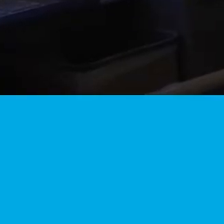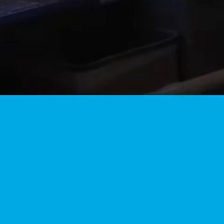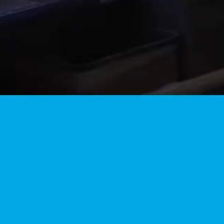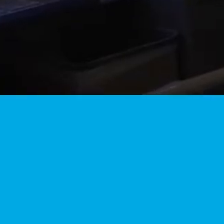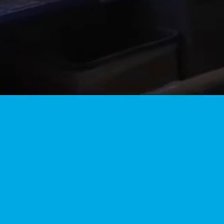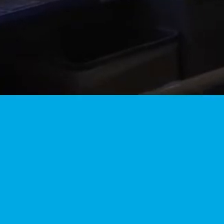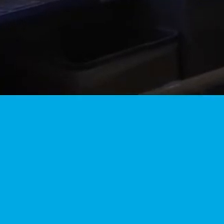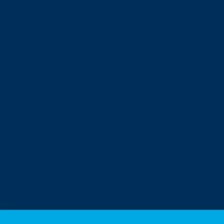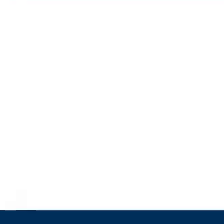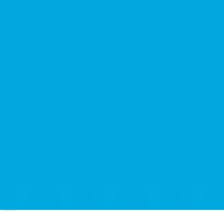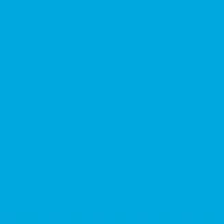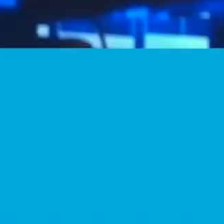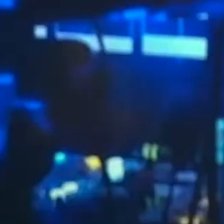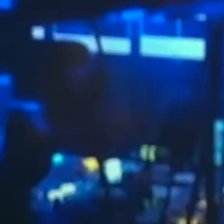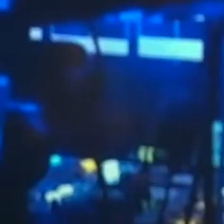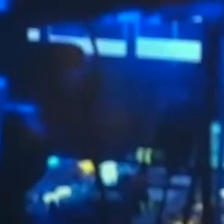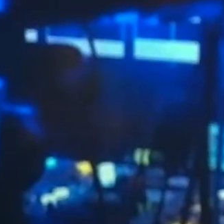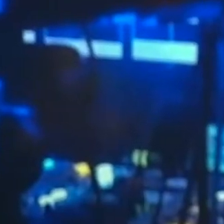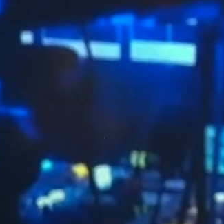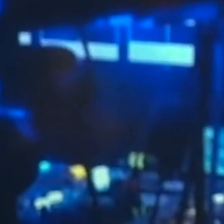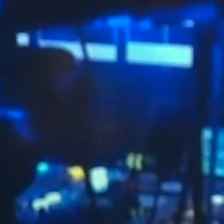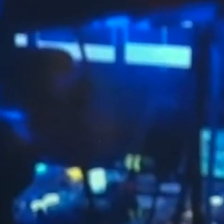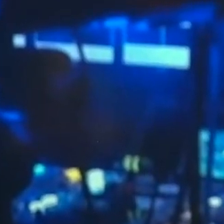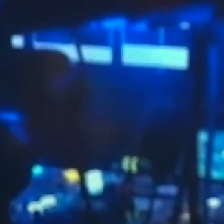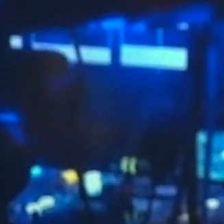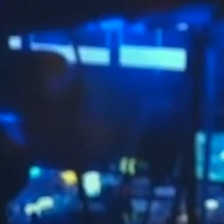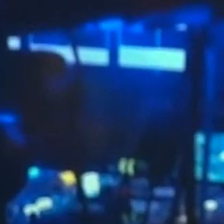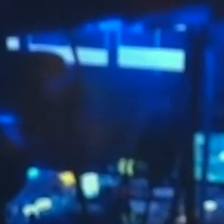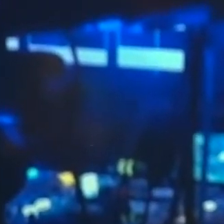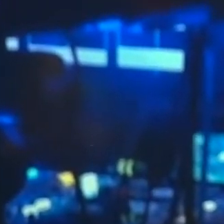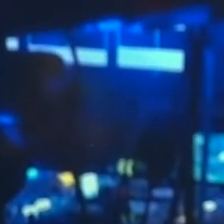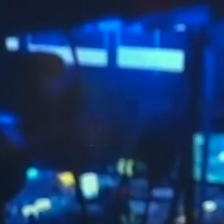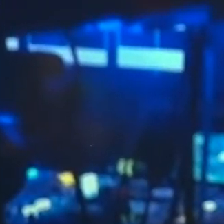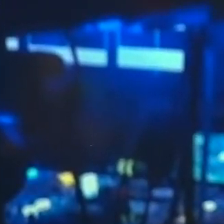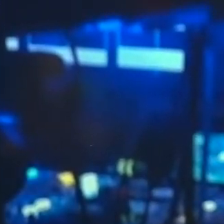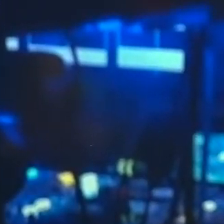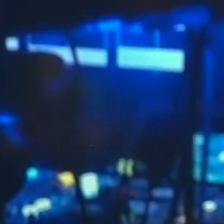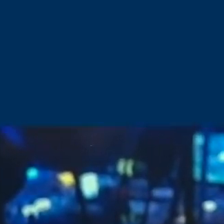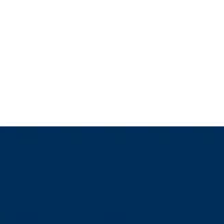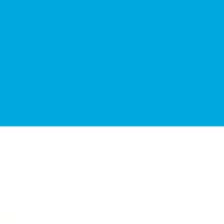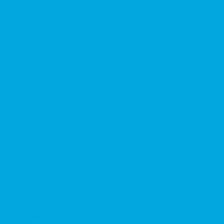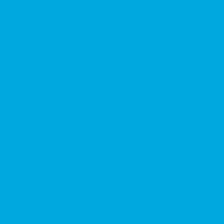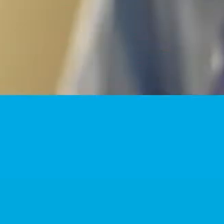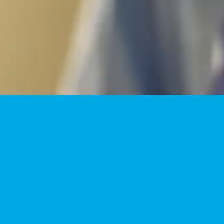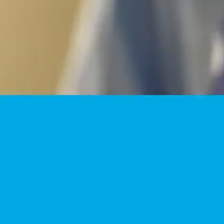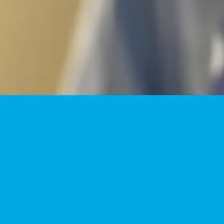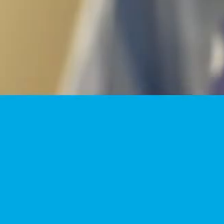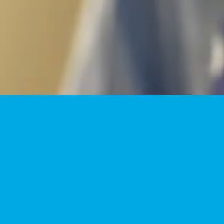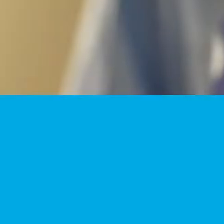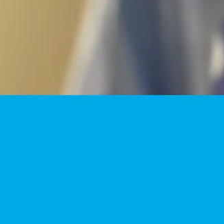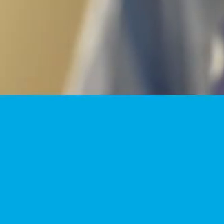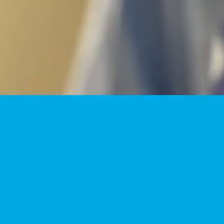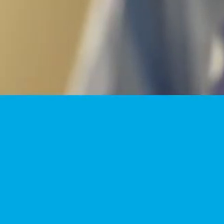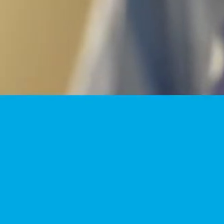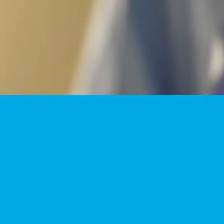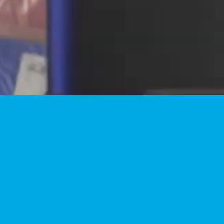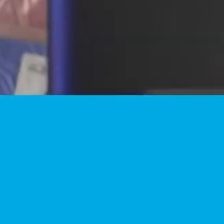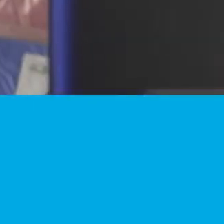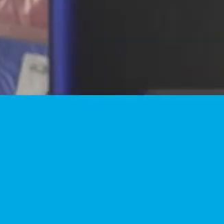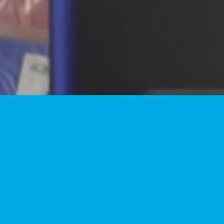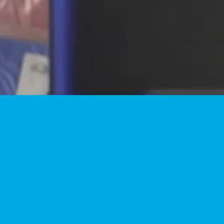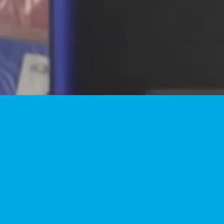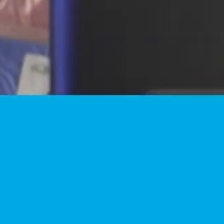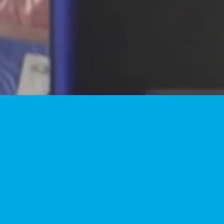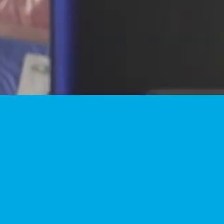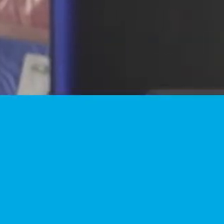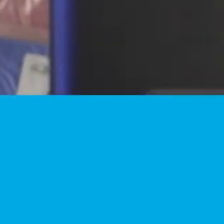from major surgery. I'm Alexis Del Cid on the next Open Mics with Dr. Stites. We explore the powerful new